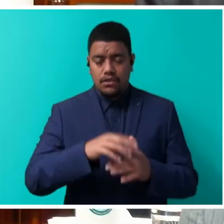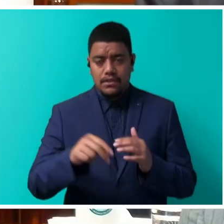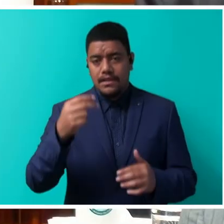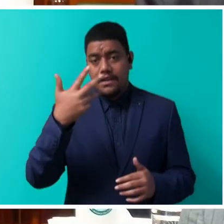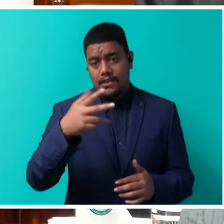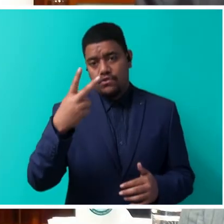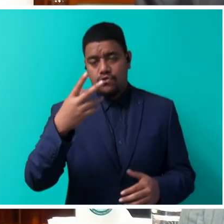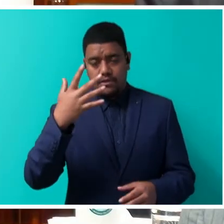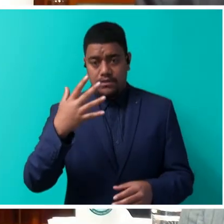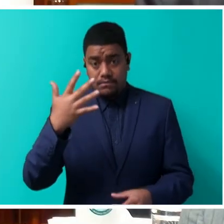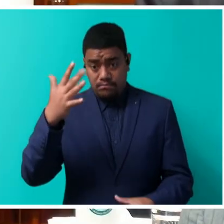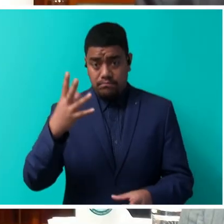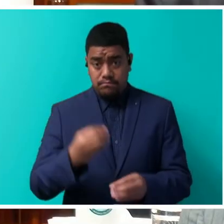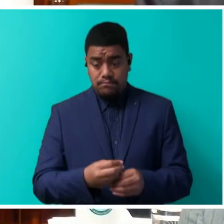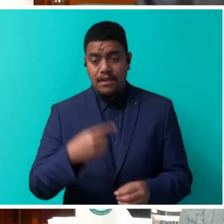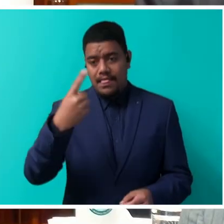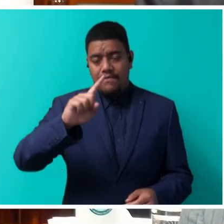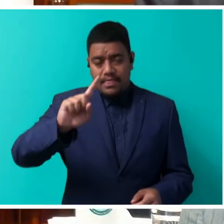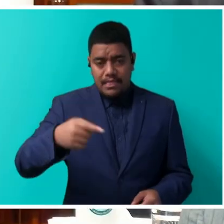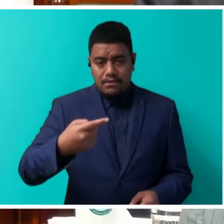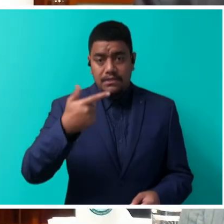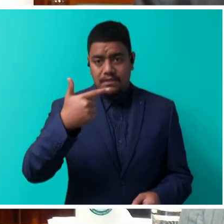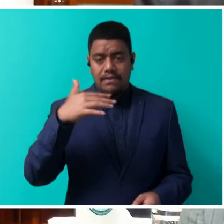$3,596.92, totaling